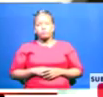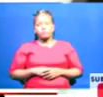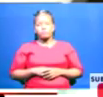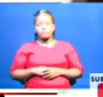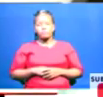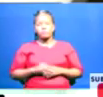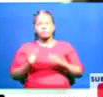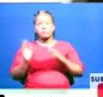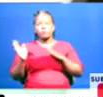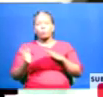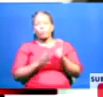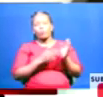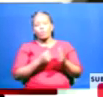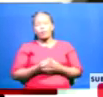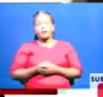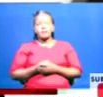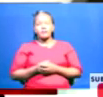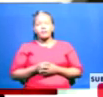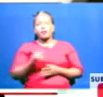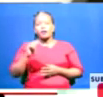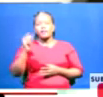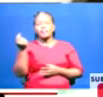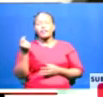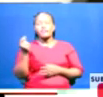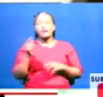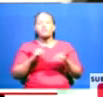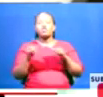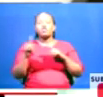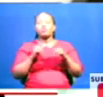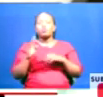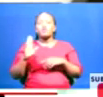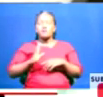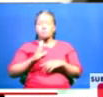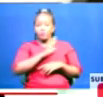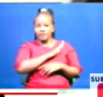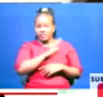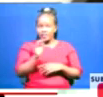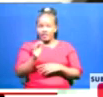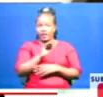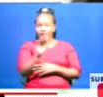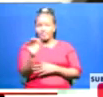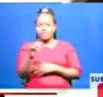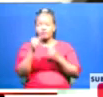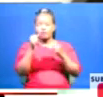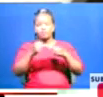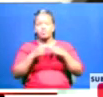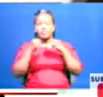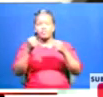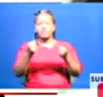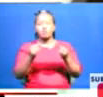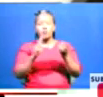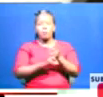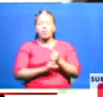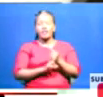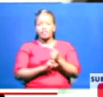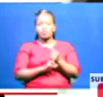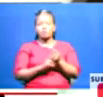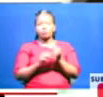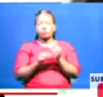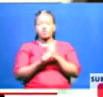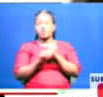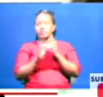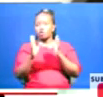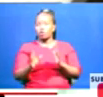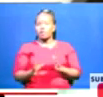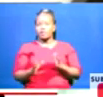The Kenya Tourism Board is calling for strengthened partnerships with trade stakeholders and county governments that